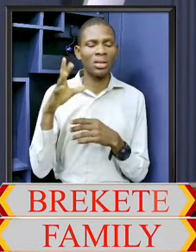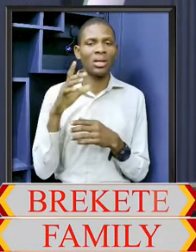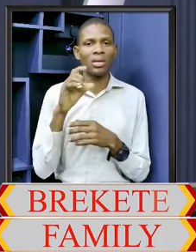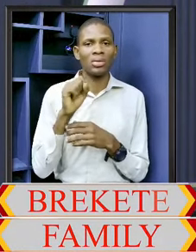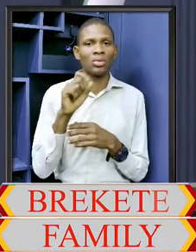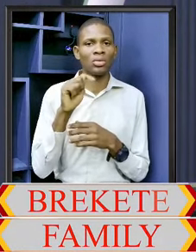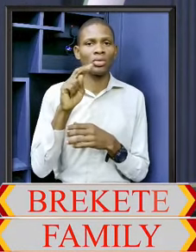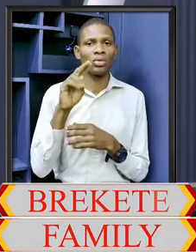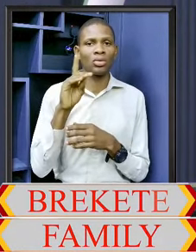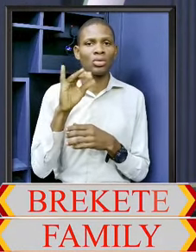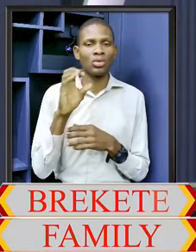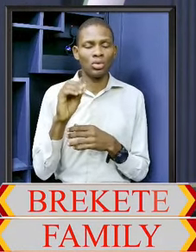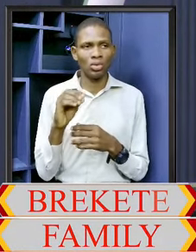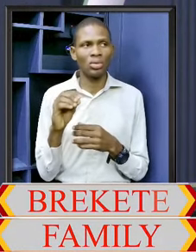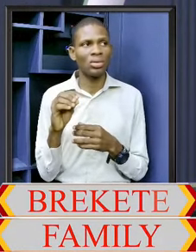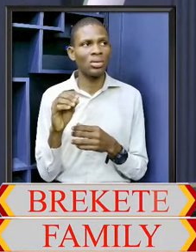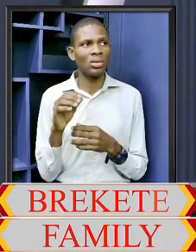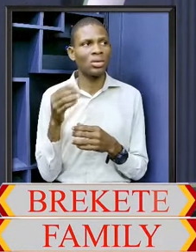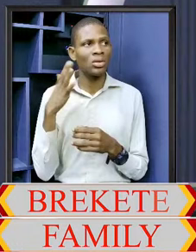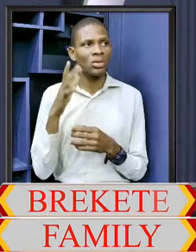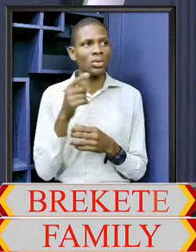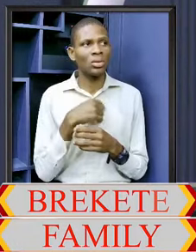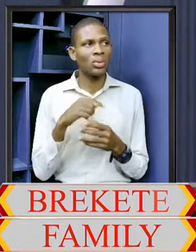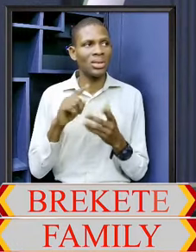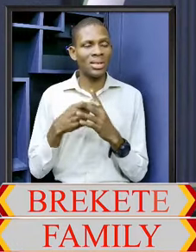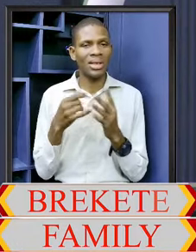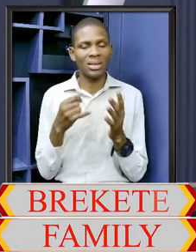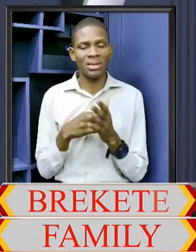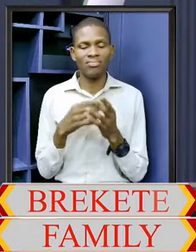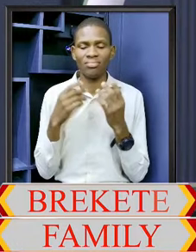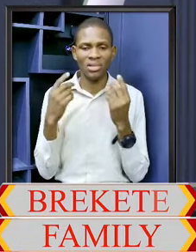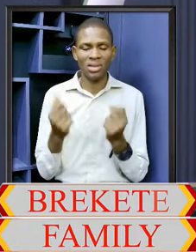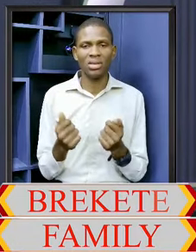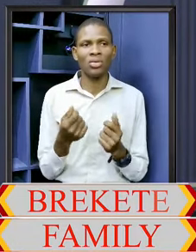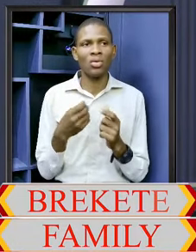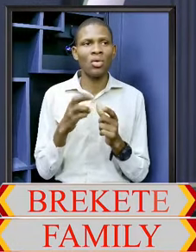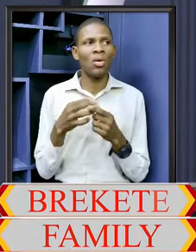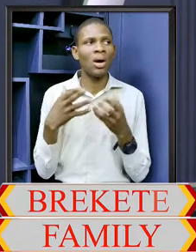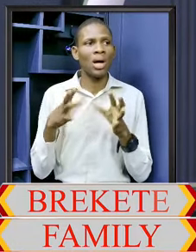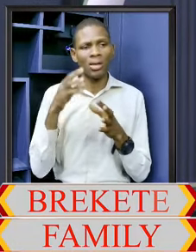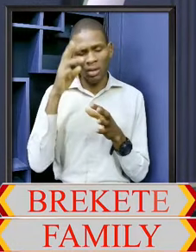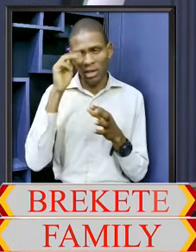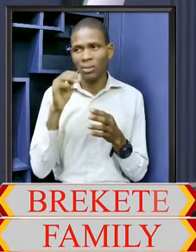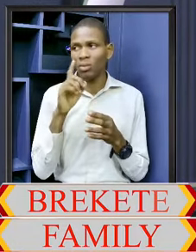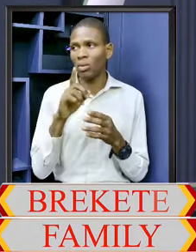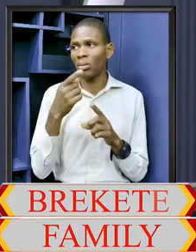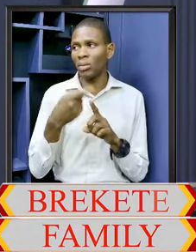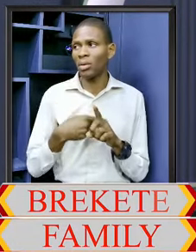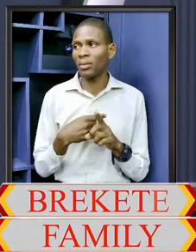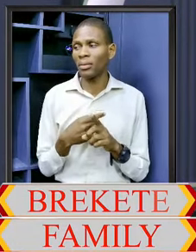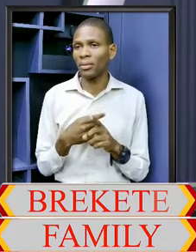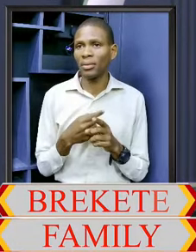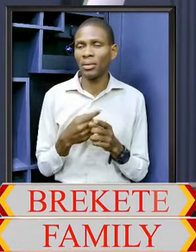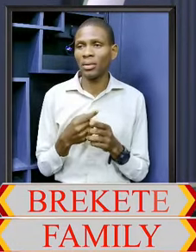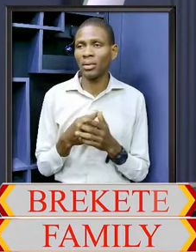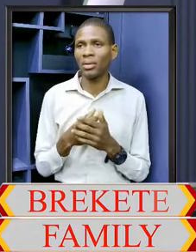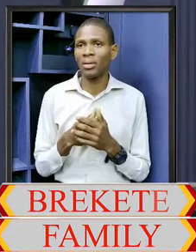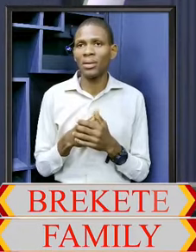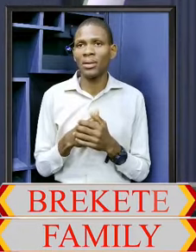this man, when then they give the update. Yes. Should sir. We start it immediately or allow this man 1 month?